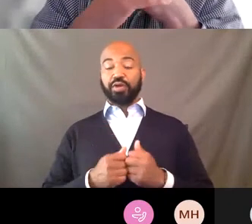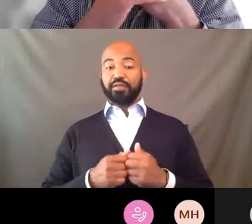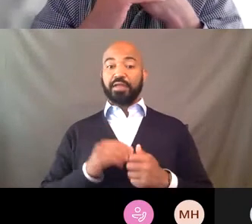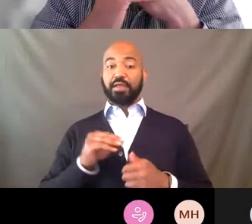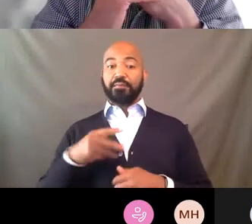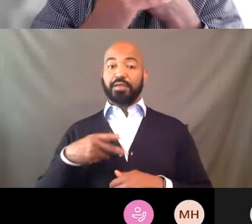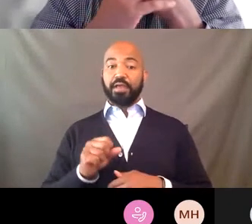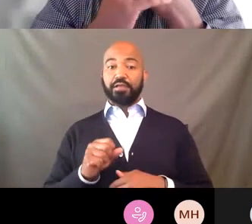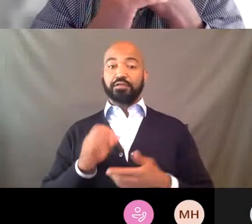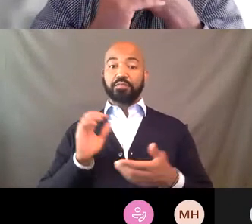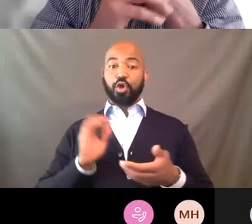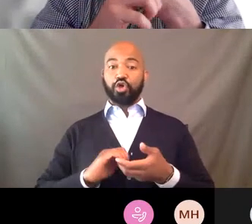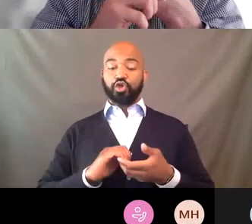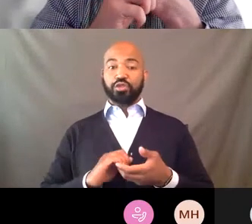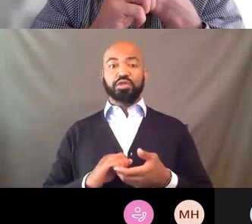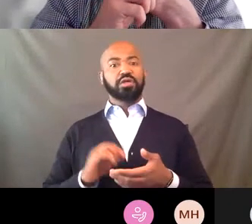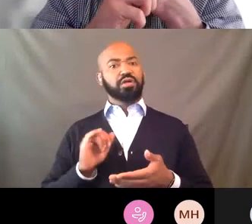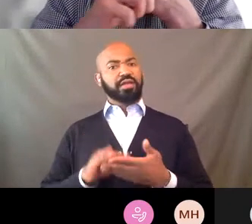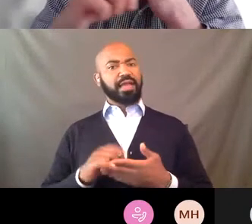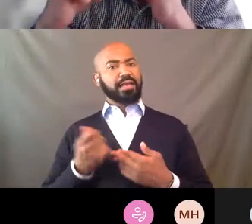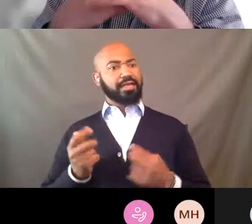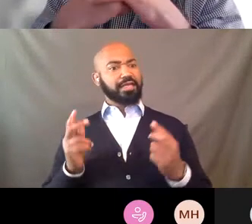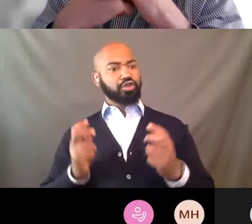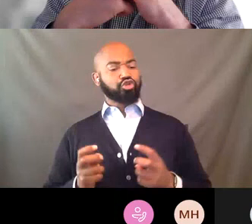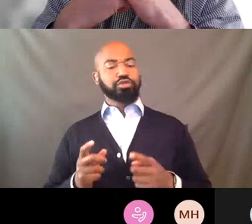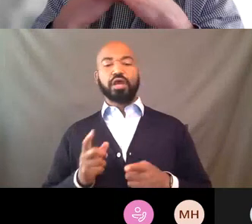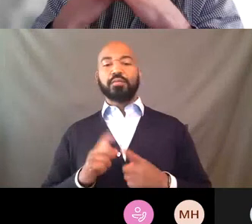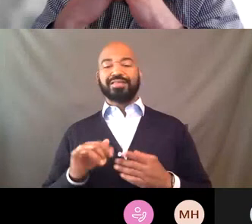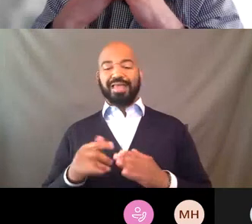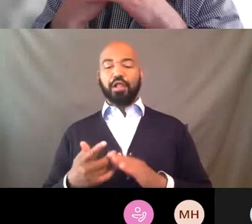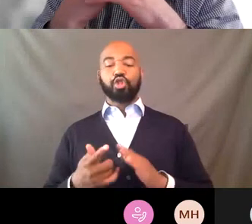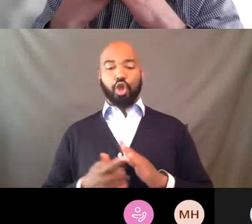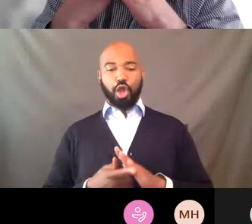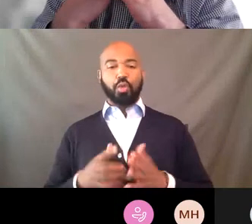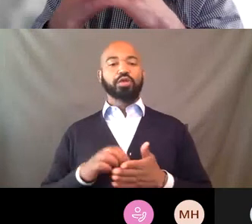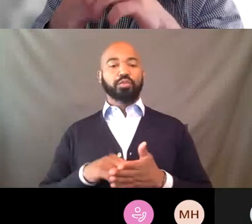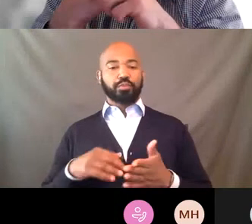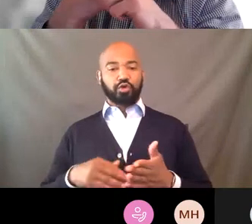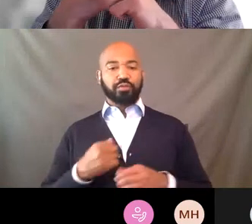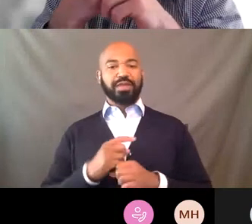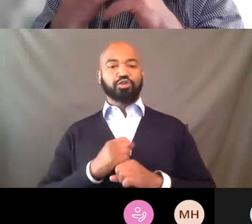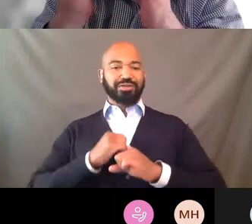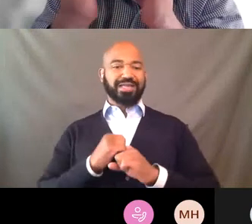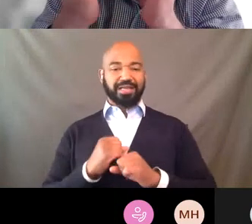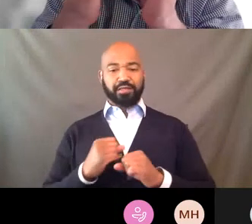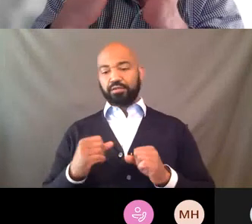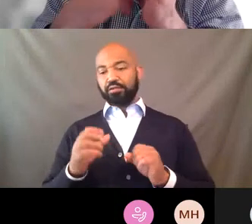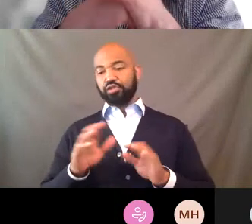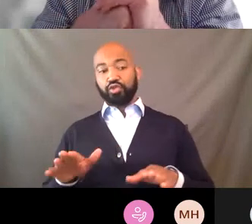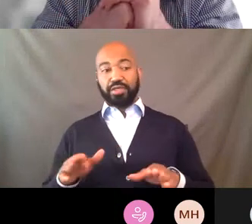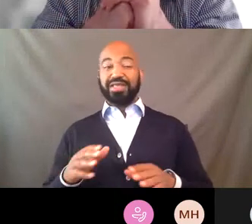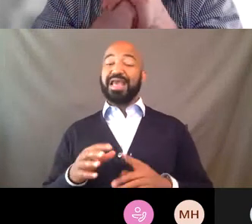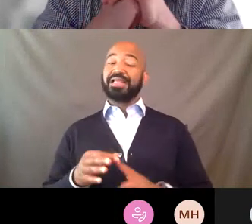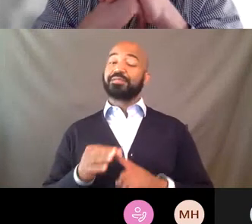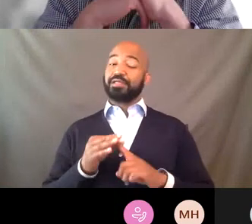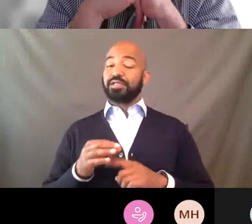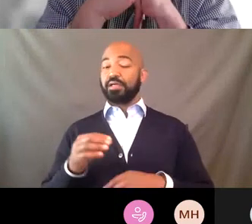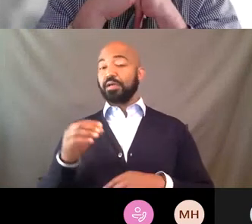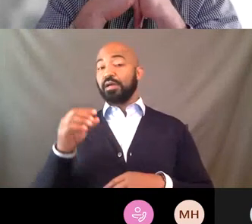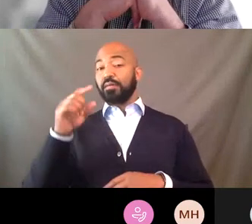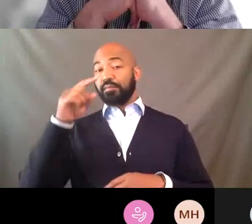on playgrounds is an issue. If anything, we just want to remove that law to protect children, especially Black and brown children, as they age out of